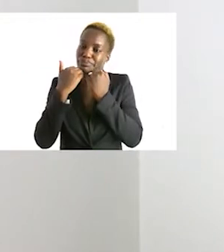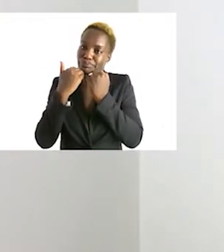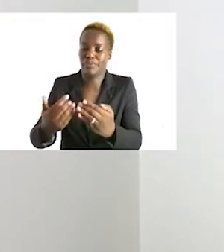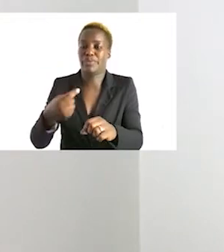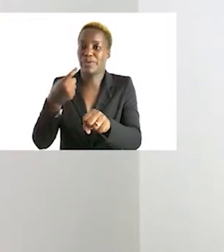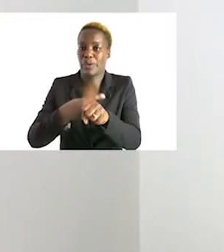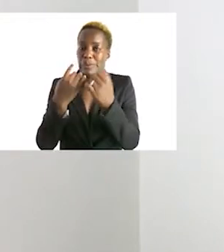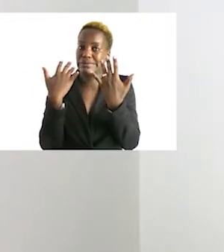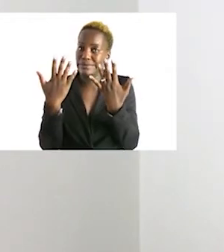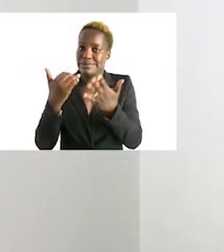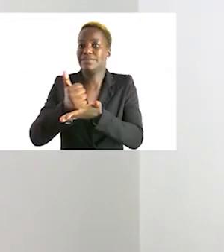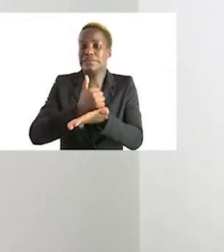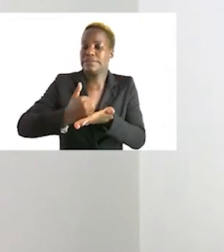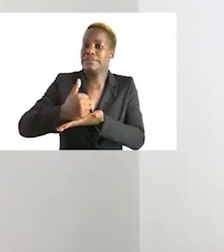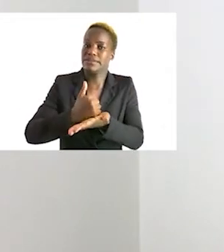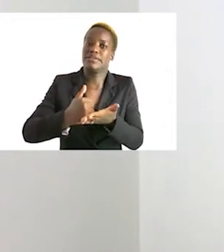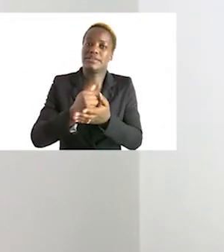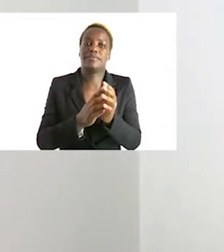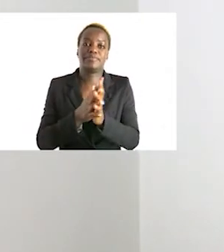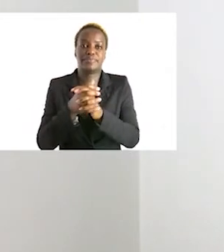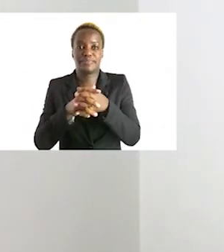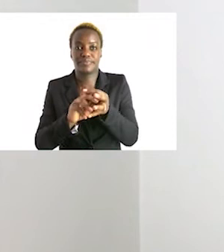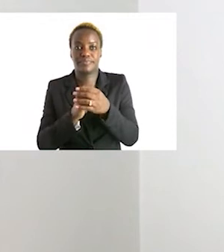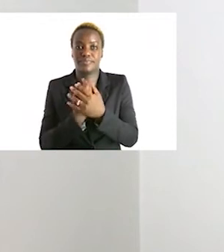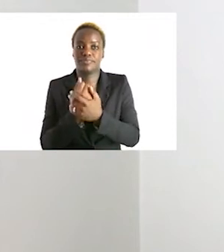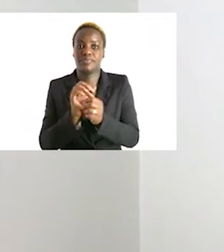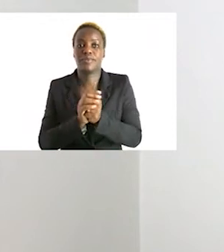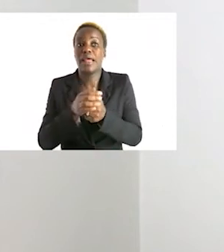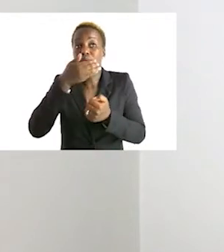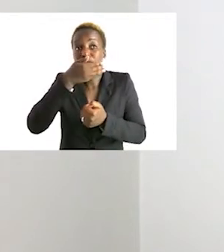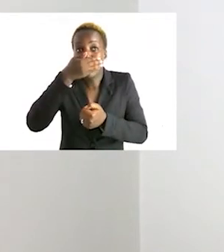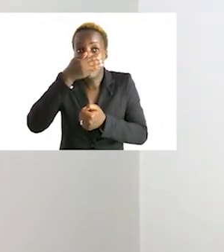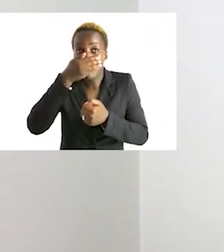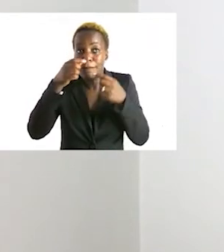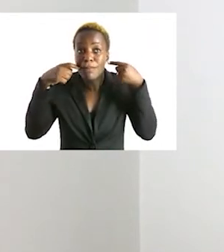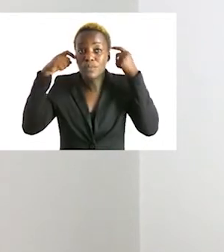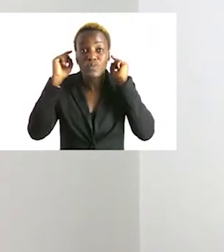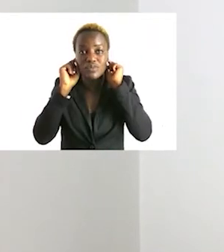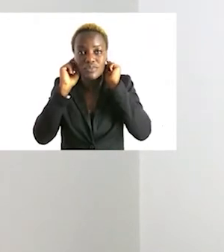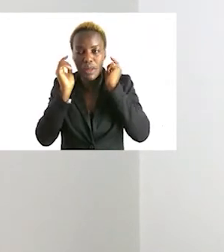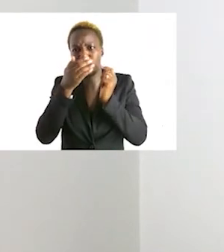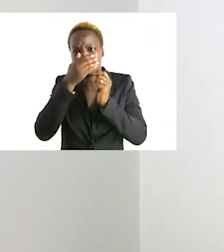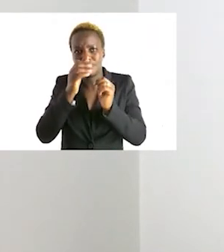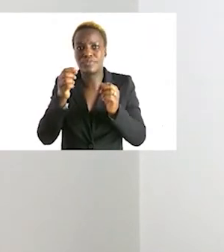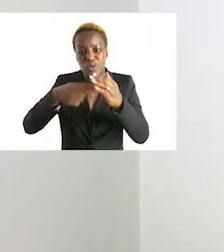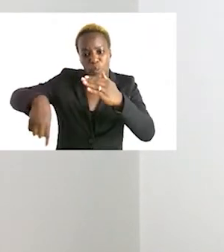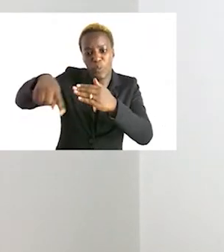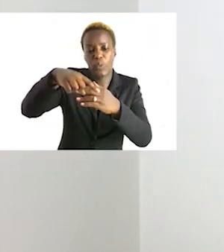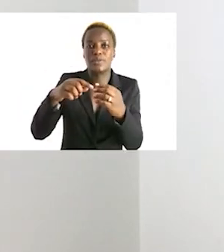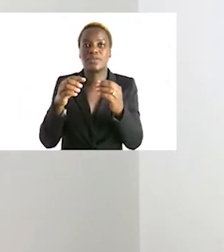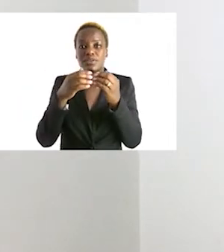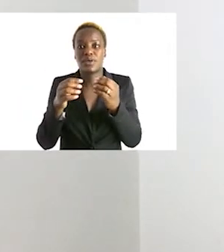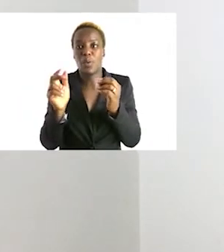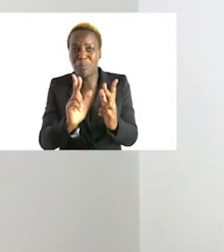our hands germ-free. And never take off your mask if you go outside as well. Zoshki will say goodbye